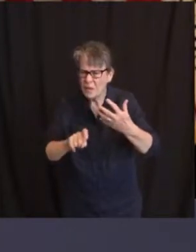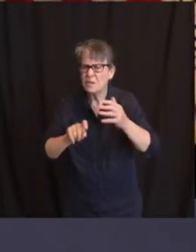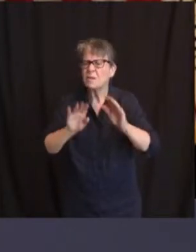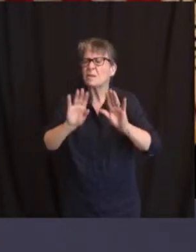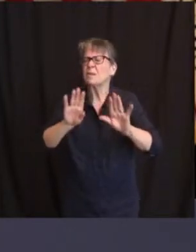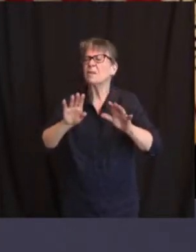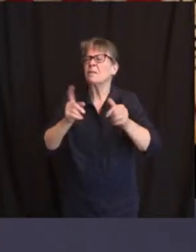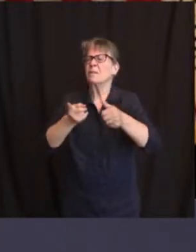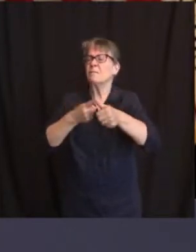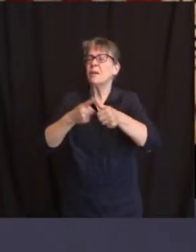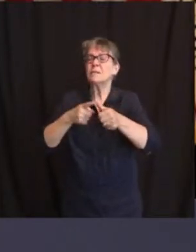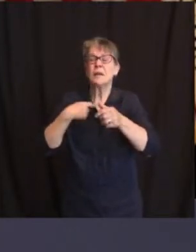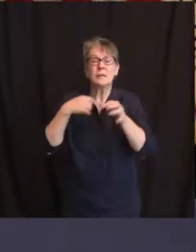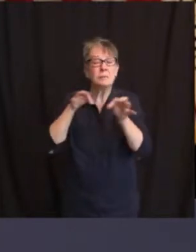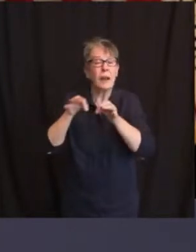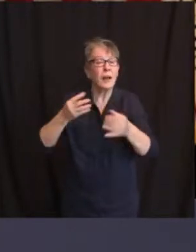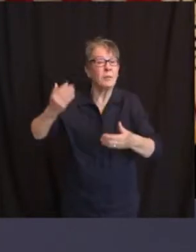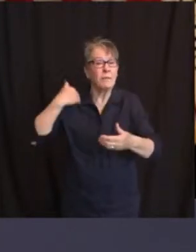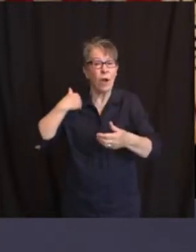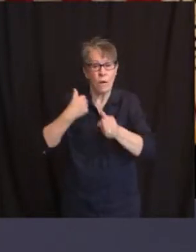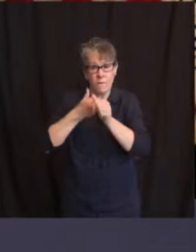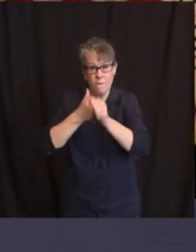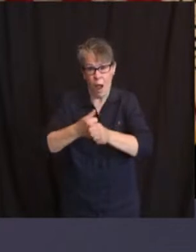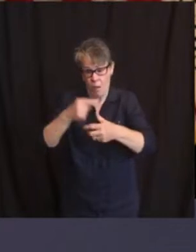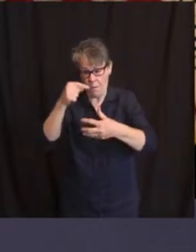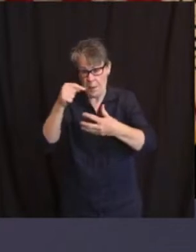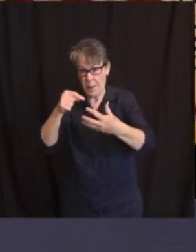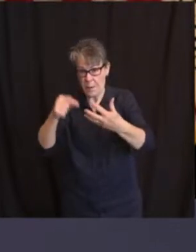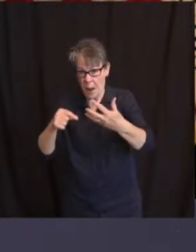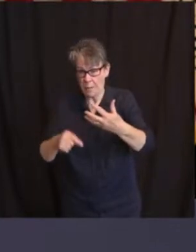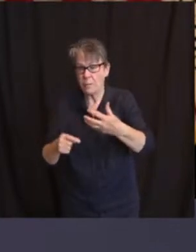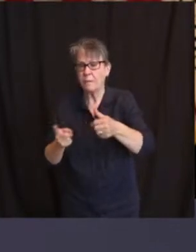And I think, Judy, it's fair to say that non-essential construction,